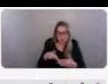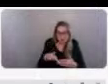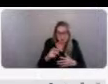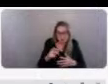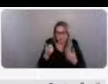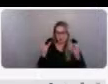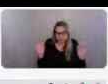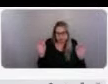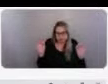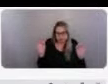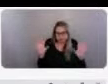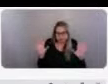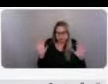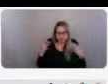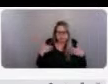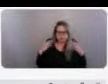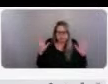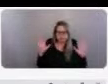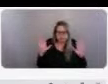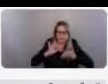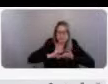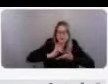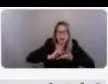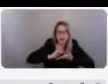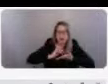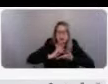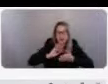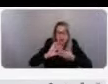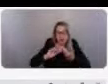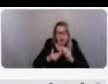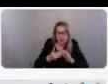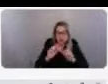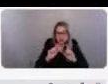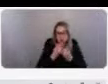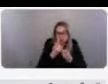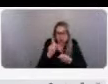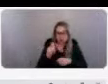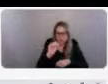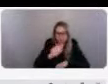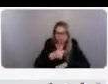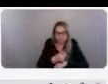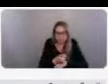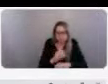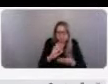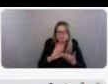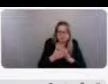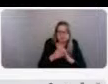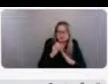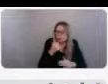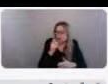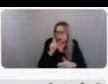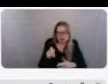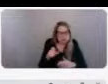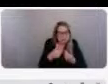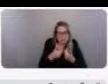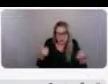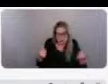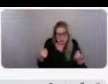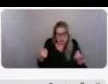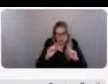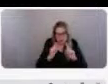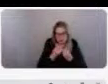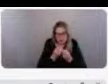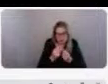gerrymandering and they also spelled out how those districts should be done committees should not be split up districts should be